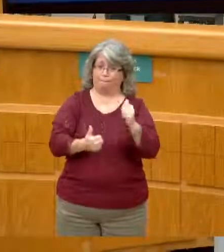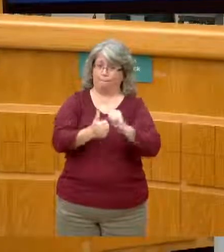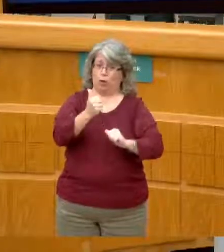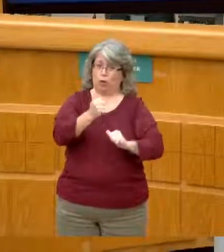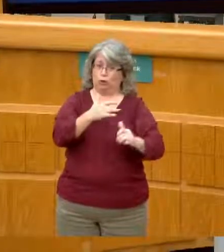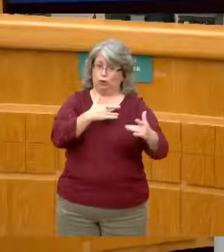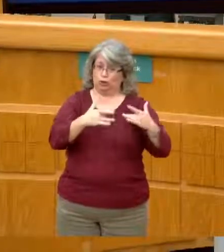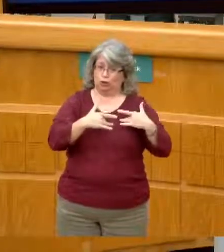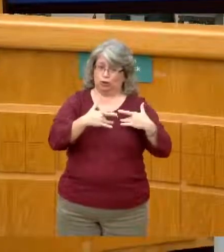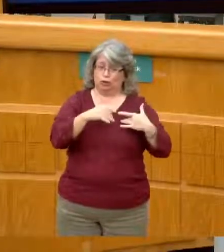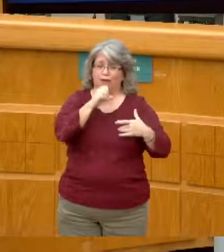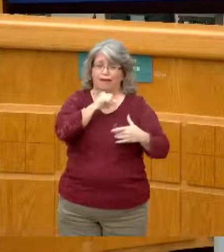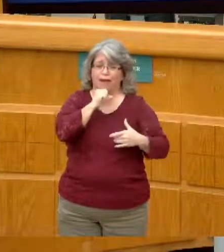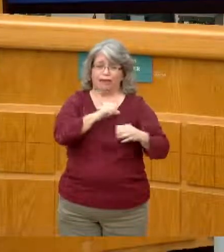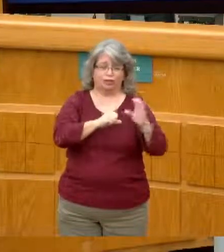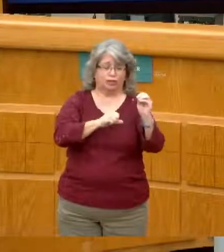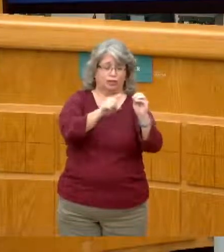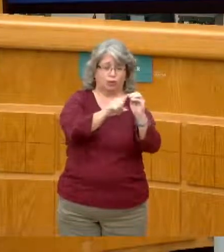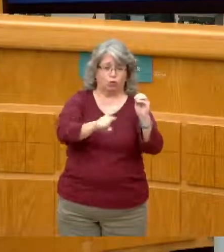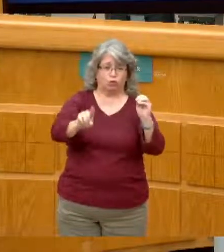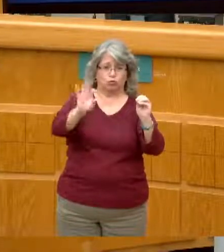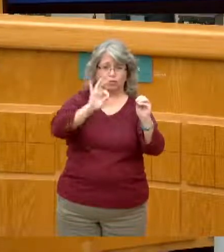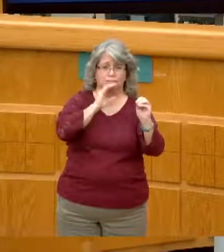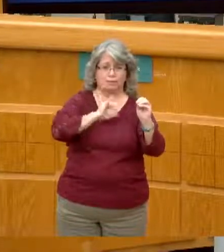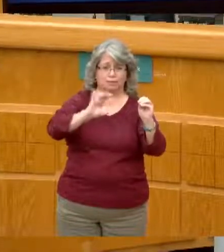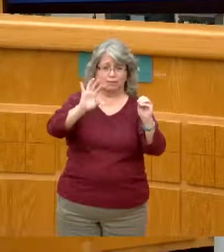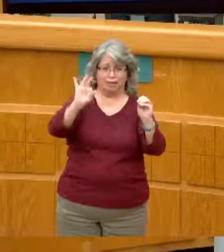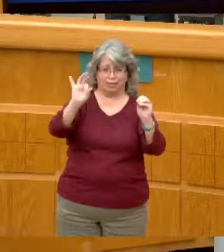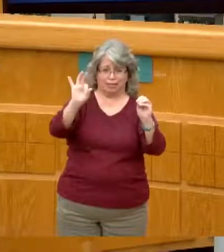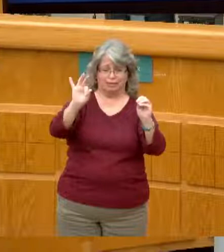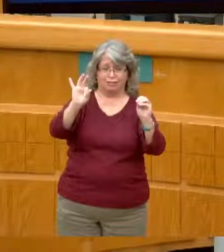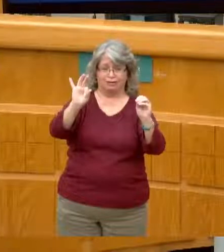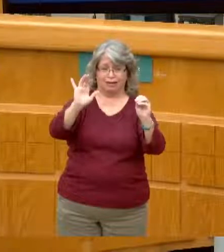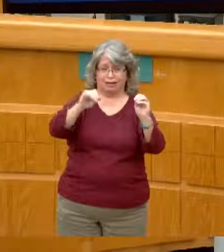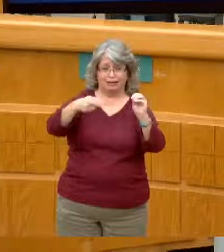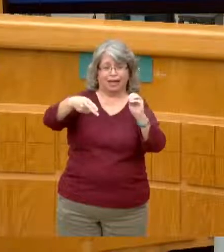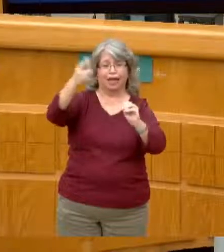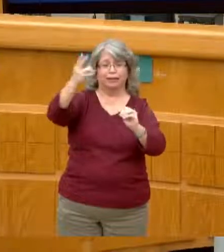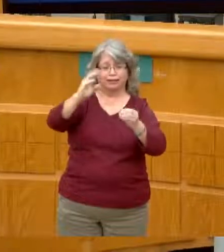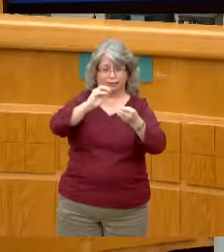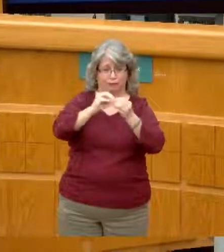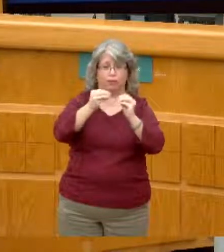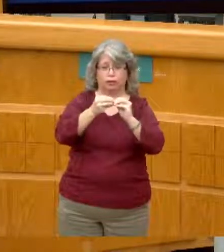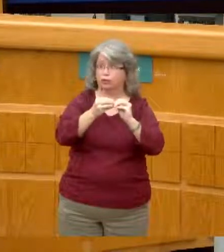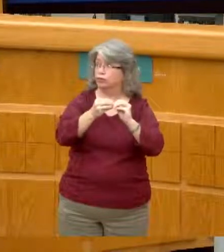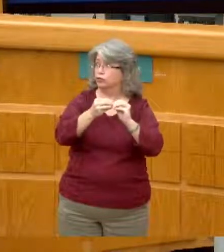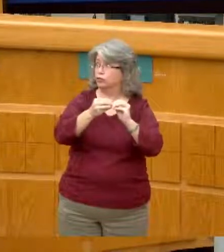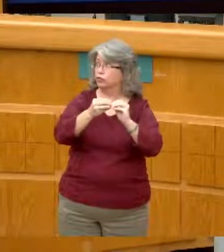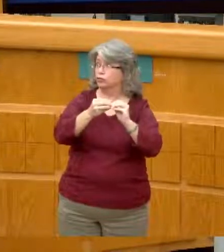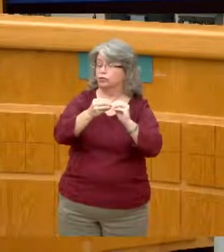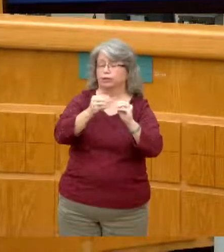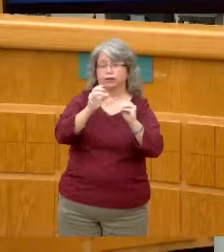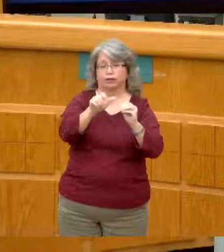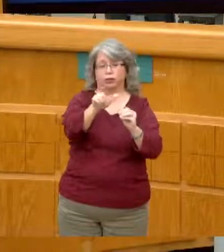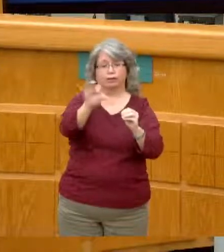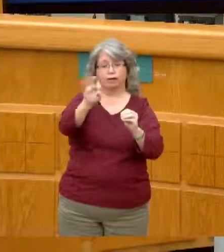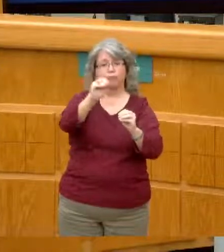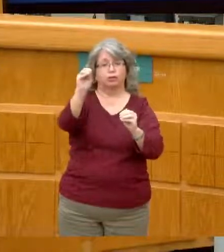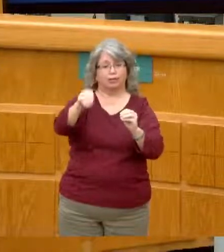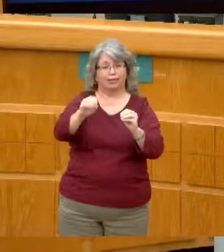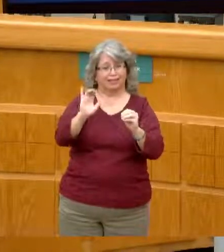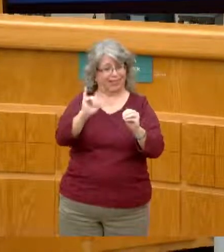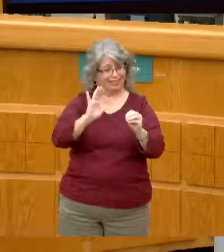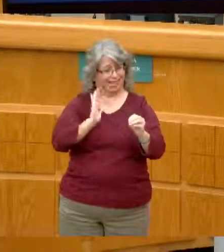0 to 19. That is the highest pie chart there. It's 29%, and these are our children,